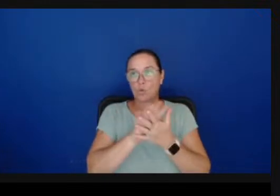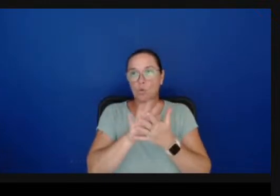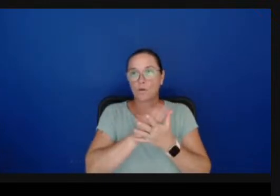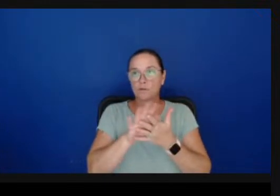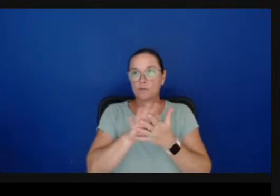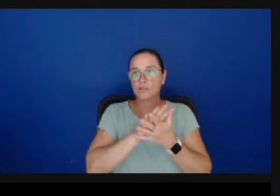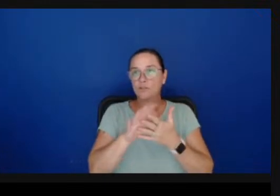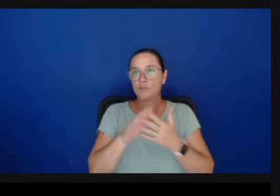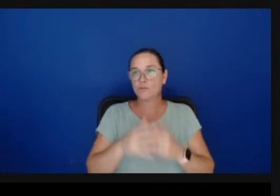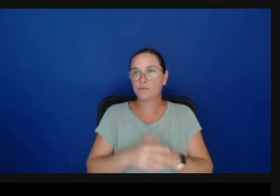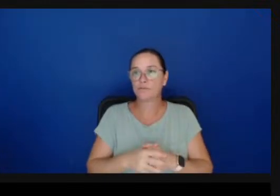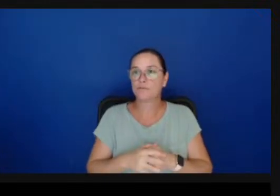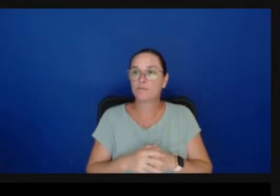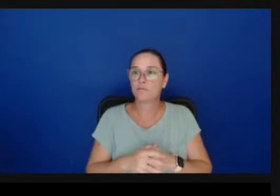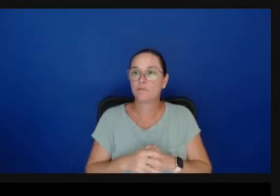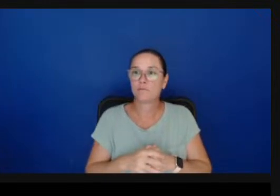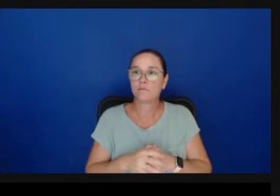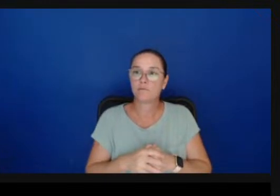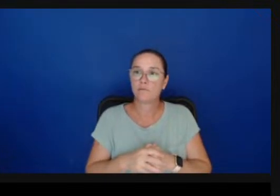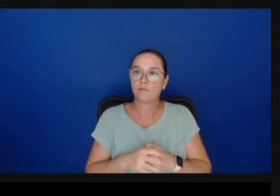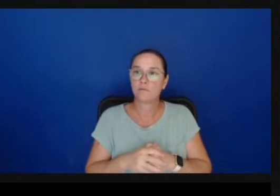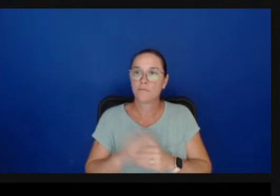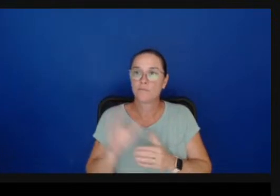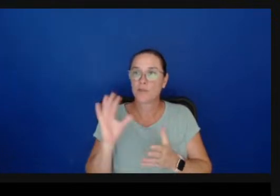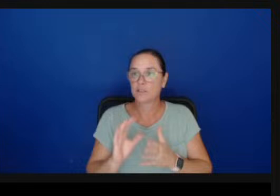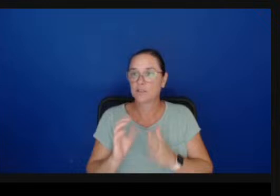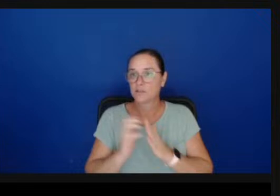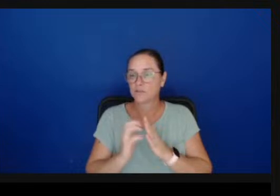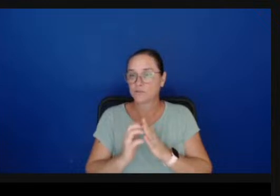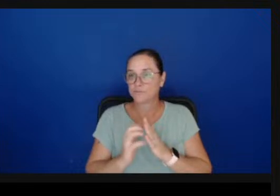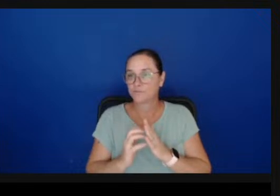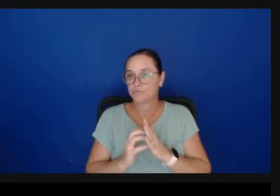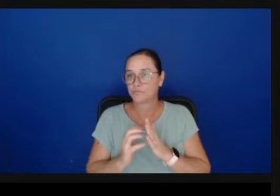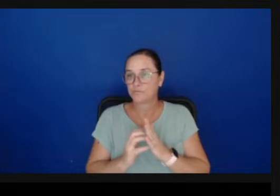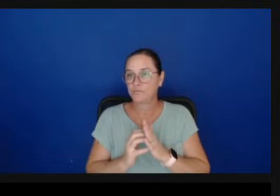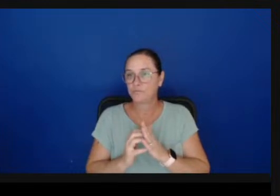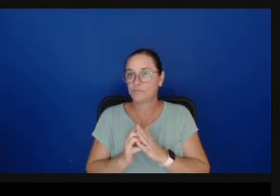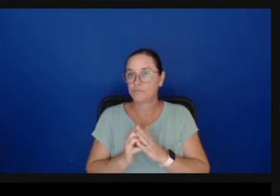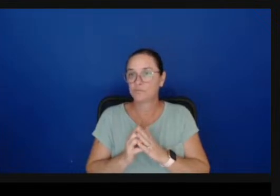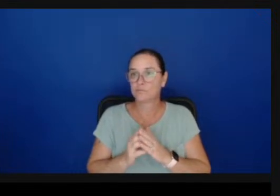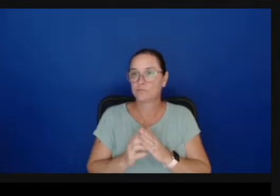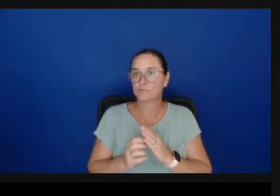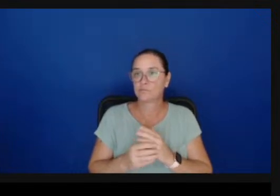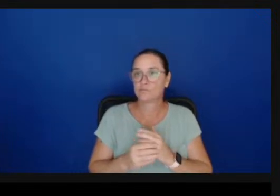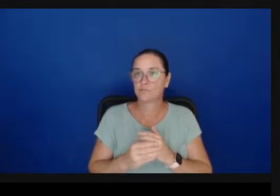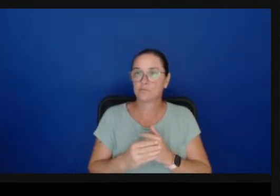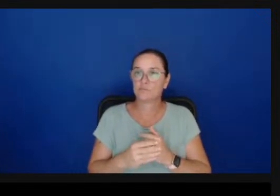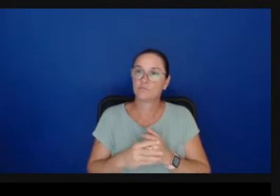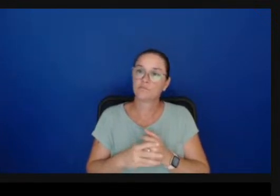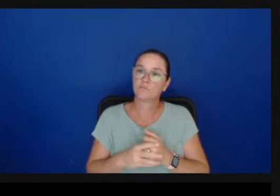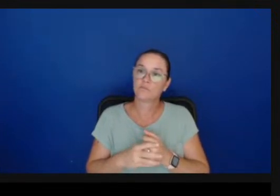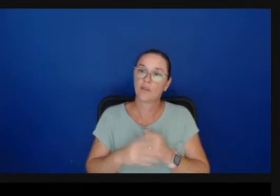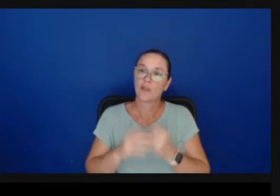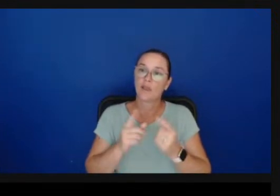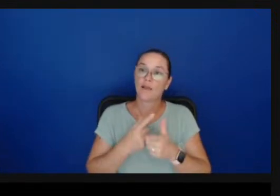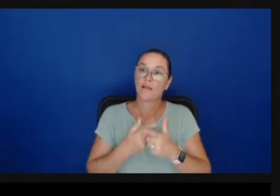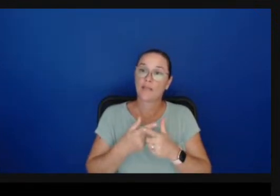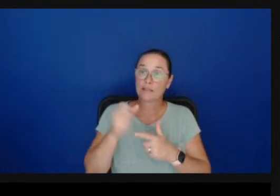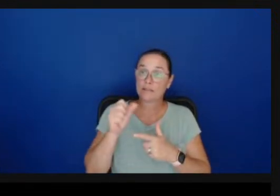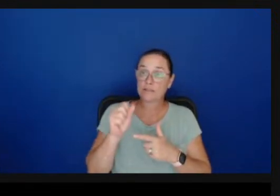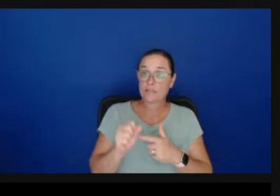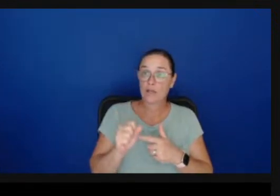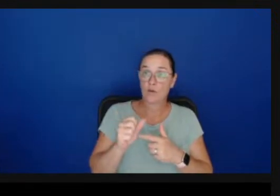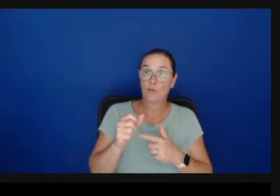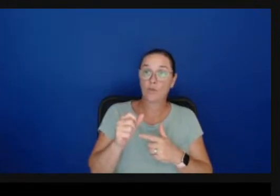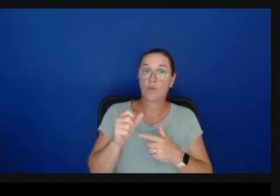can see there's a little bit less clustering than some of the other plots. The north-south component, there is that big